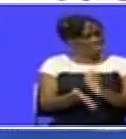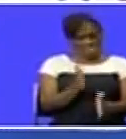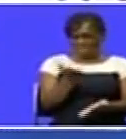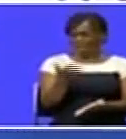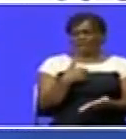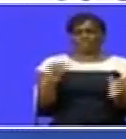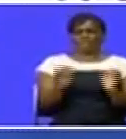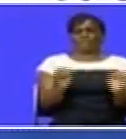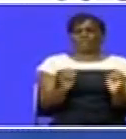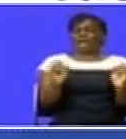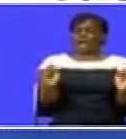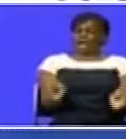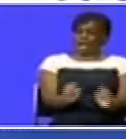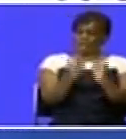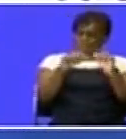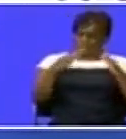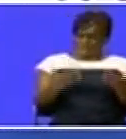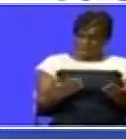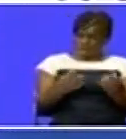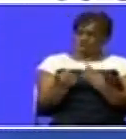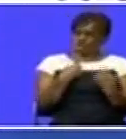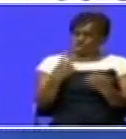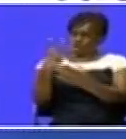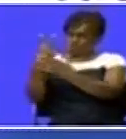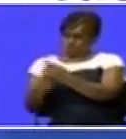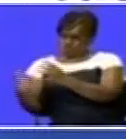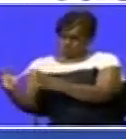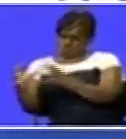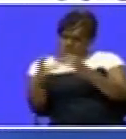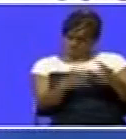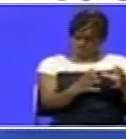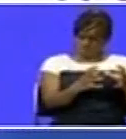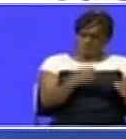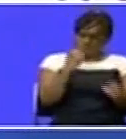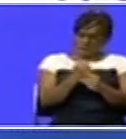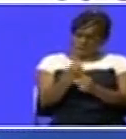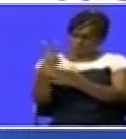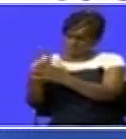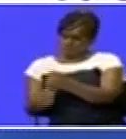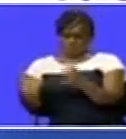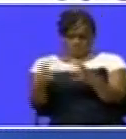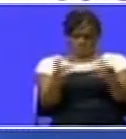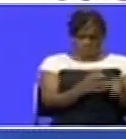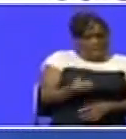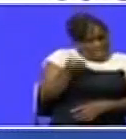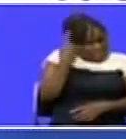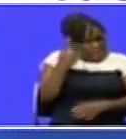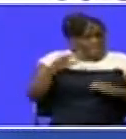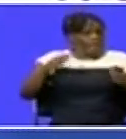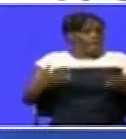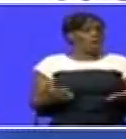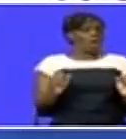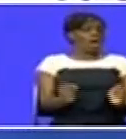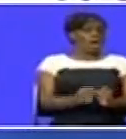You know, so for that to happen, you've got to be able to talk with both groups of people. You have to work with both groups of people to understand, you know,